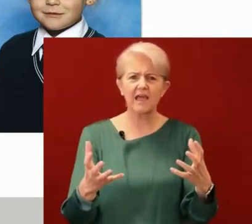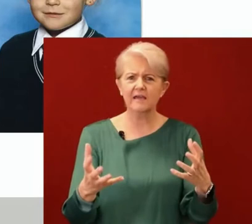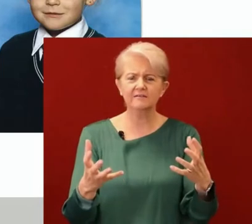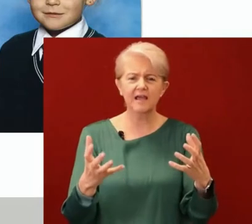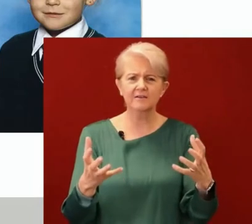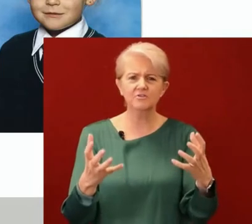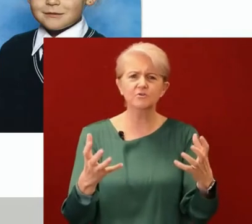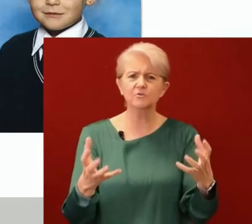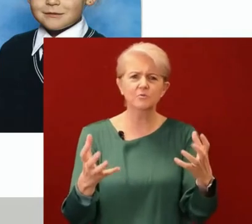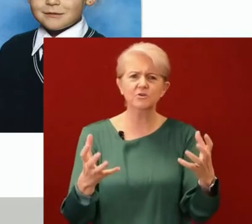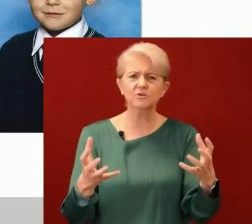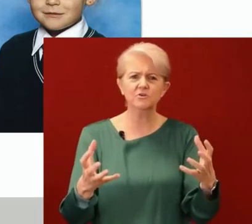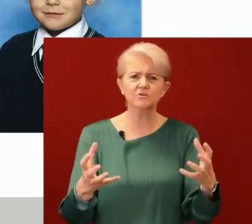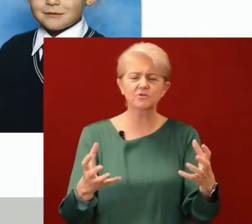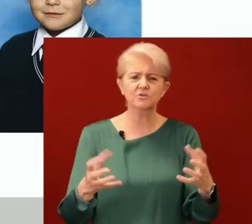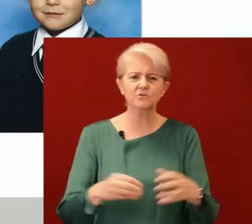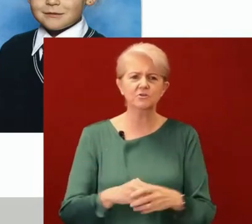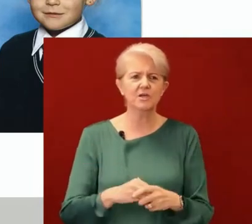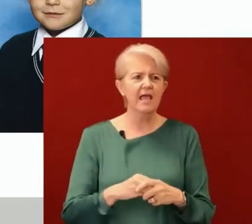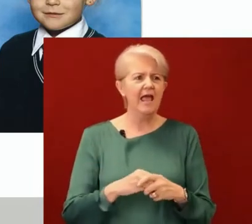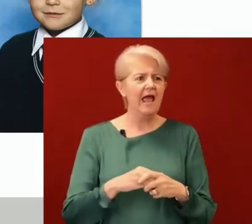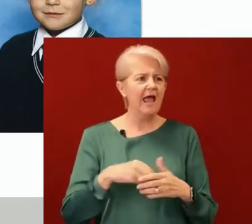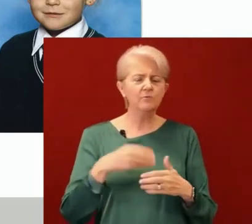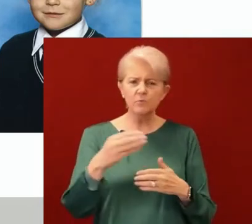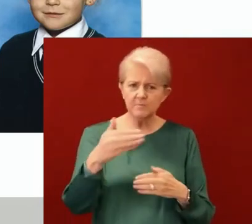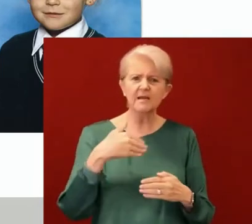back and do what you used to do.